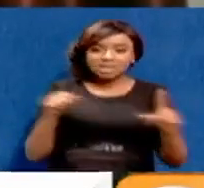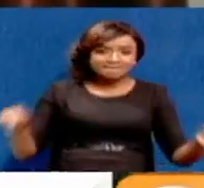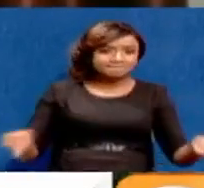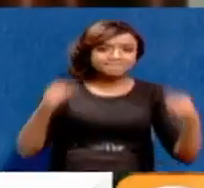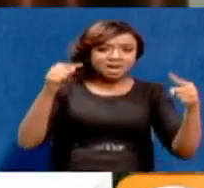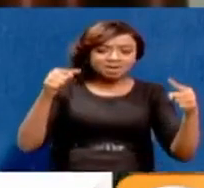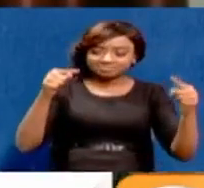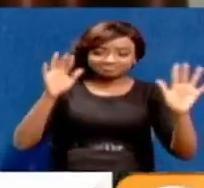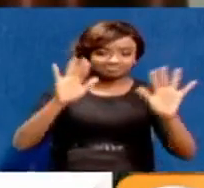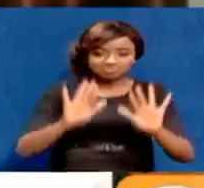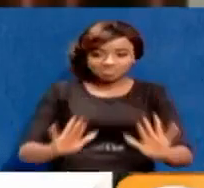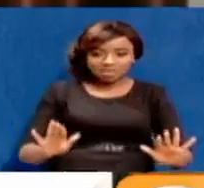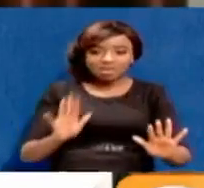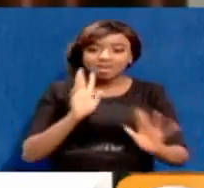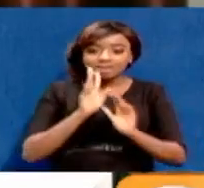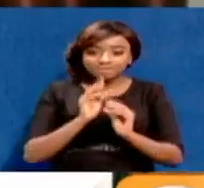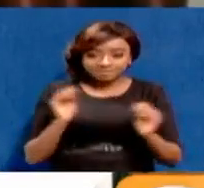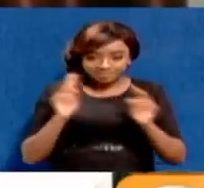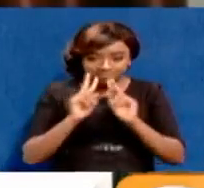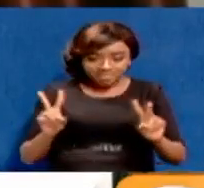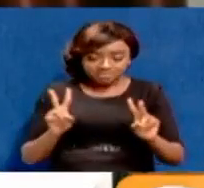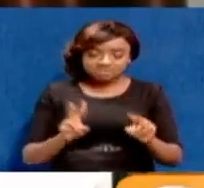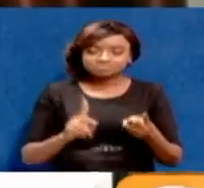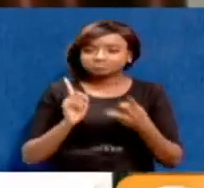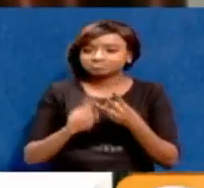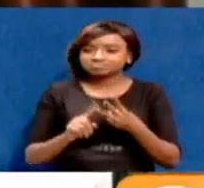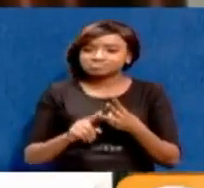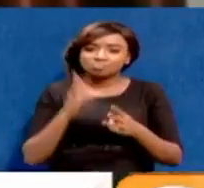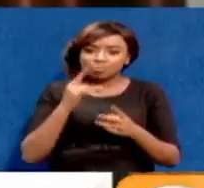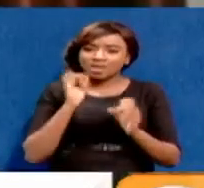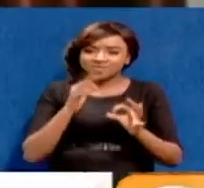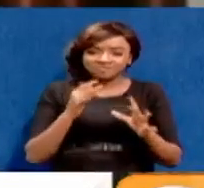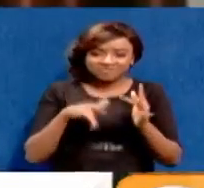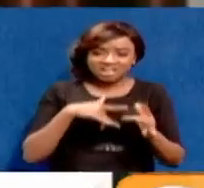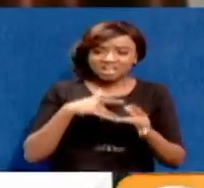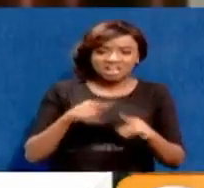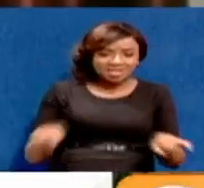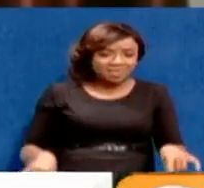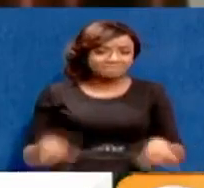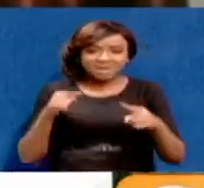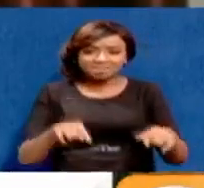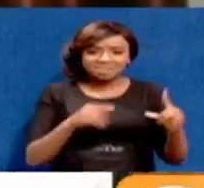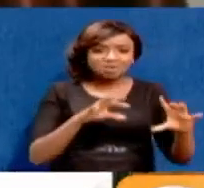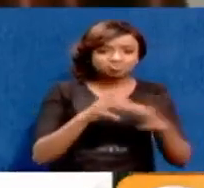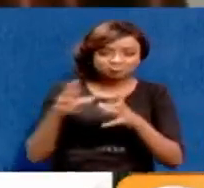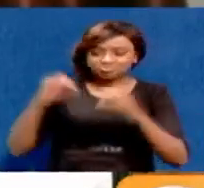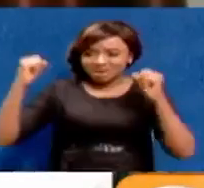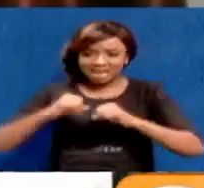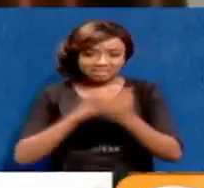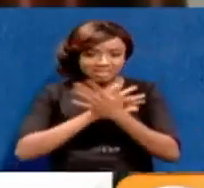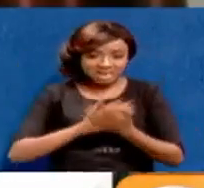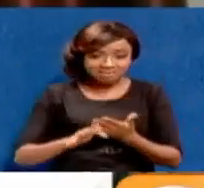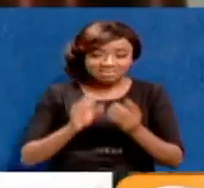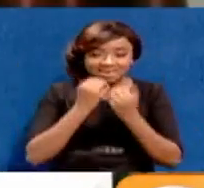that divide communities, because so long as there are tensions or there are conflicts or groups are disagreeing,